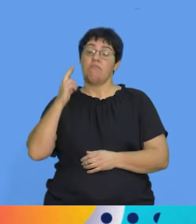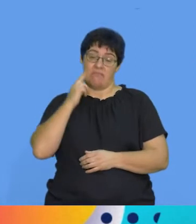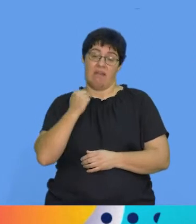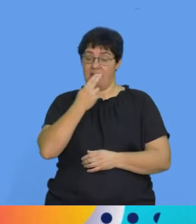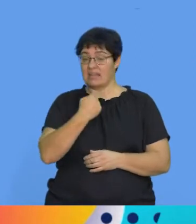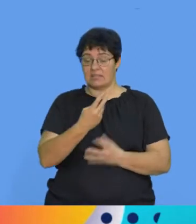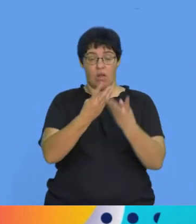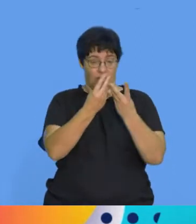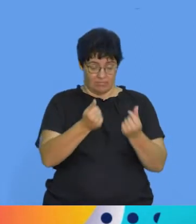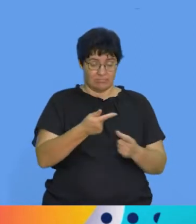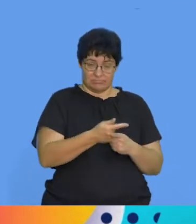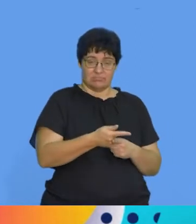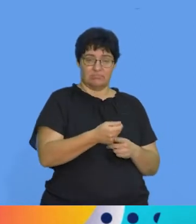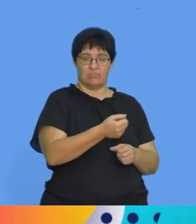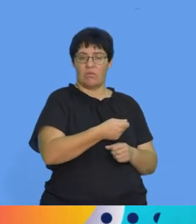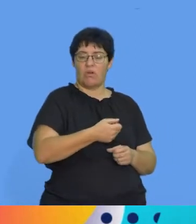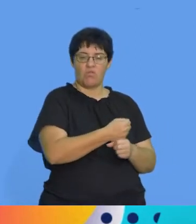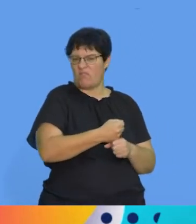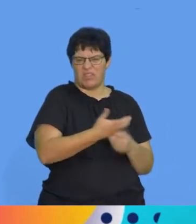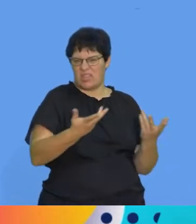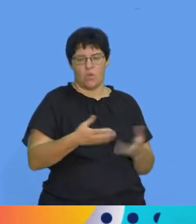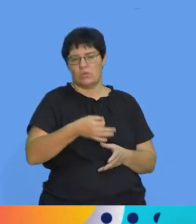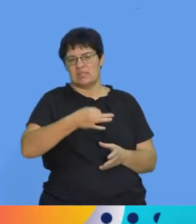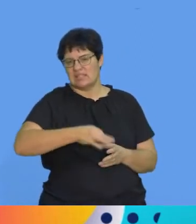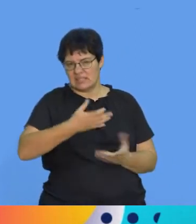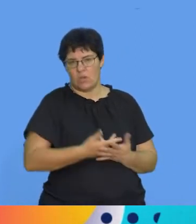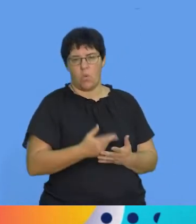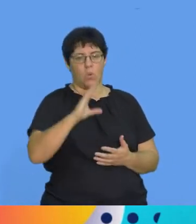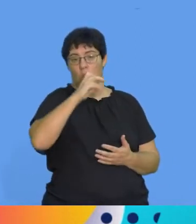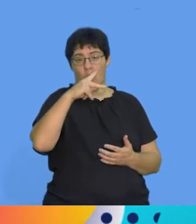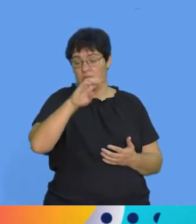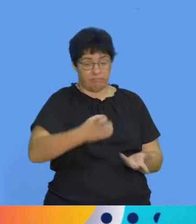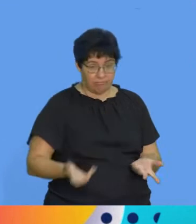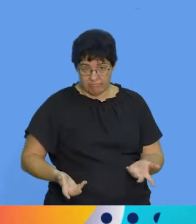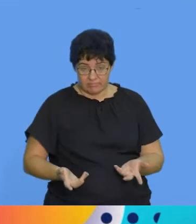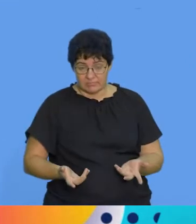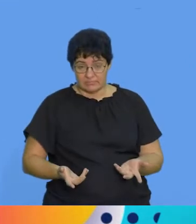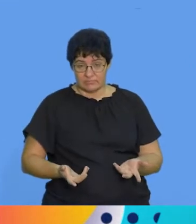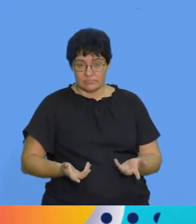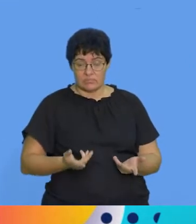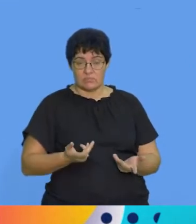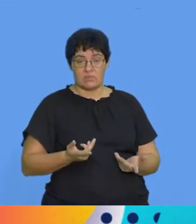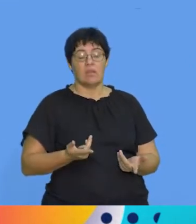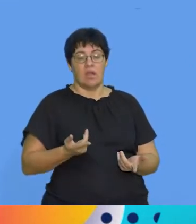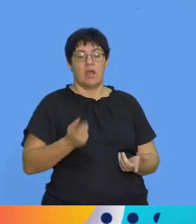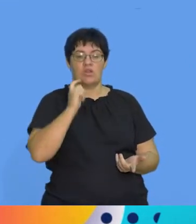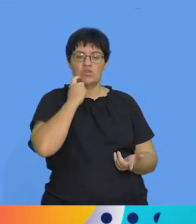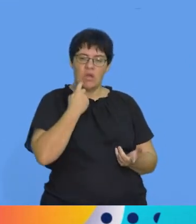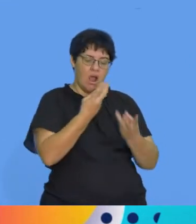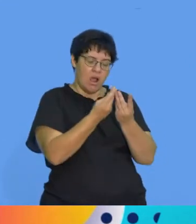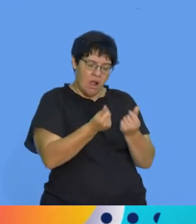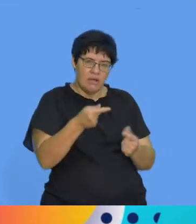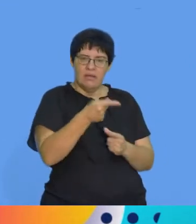is really nice that they dissolve in my coffee, or I can have a Coke, because what is Coke? Sugar dissolved in